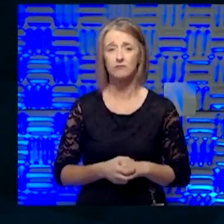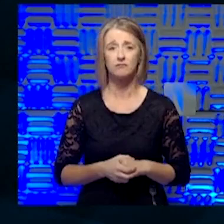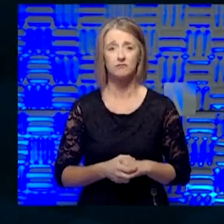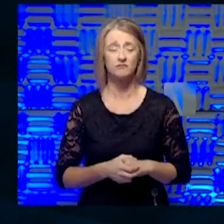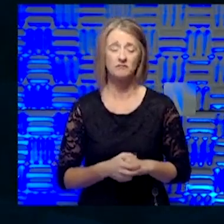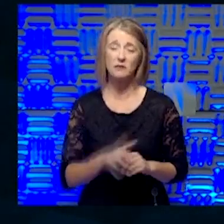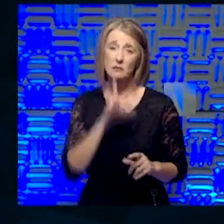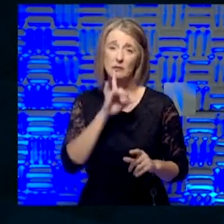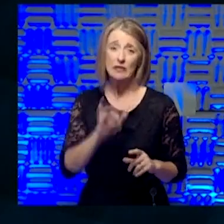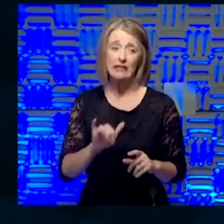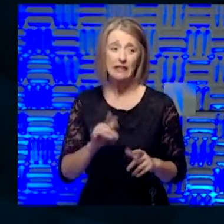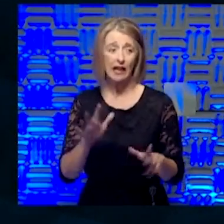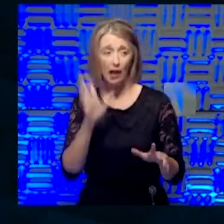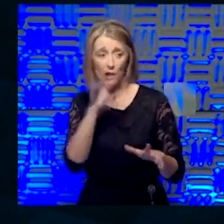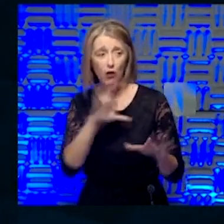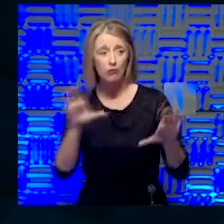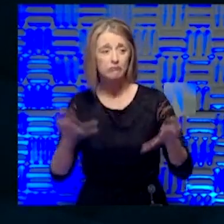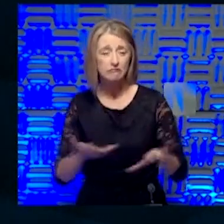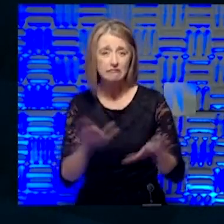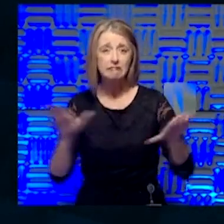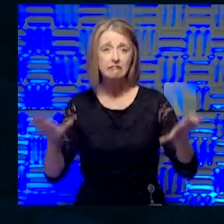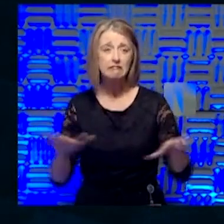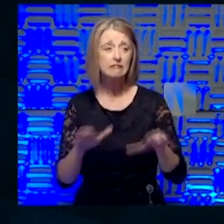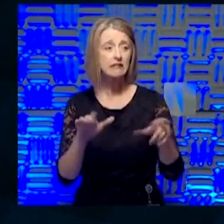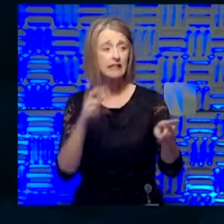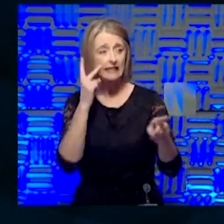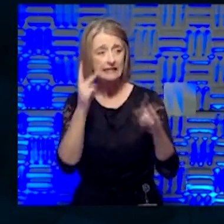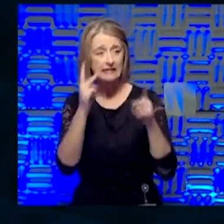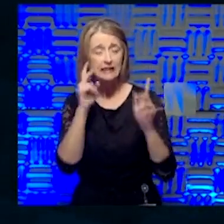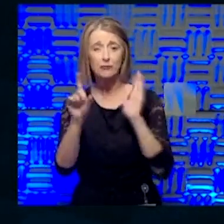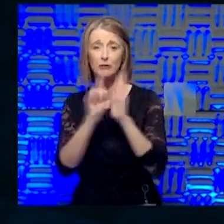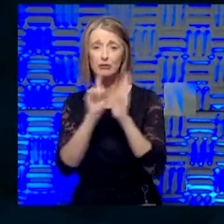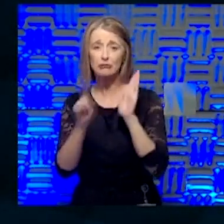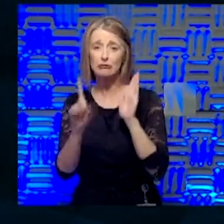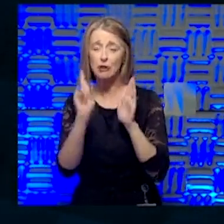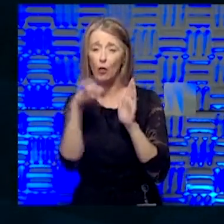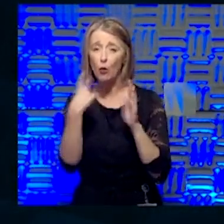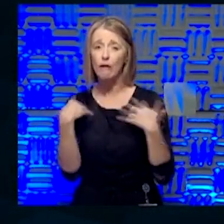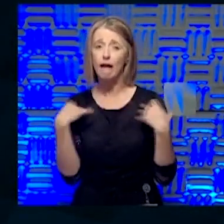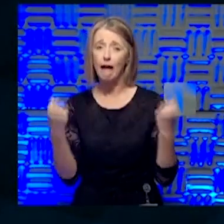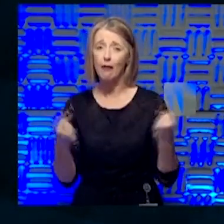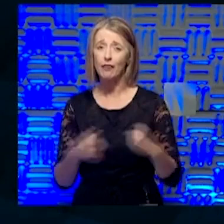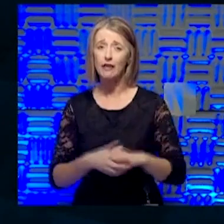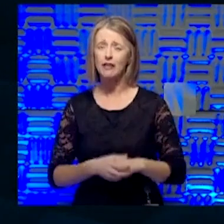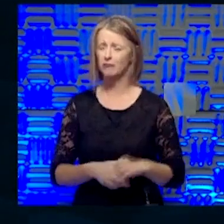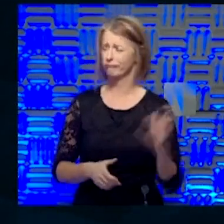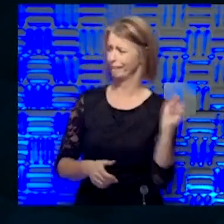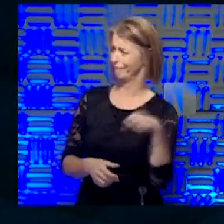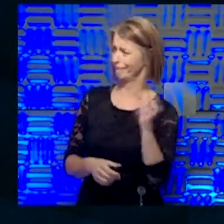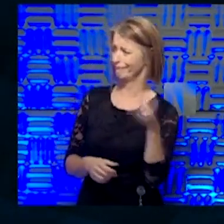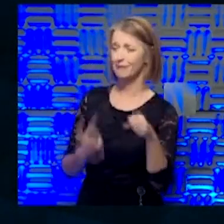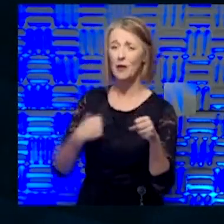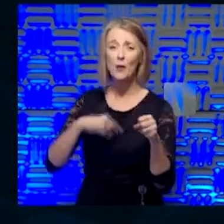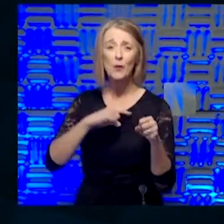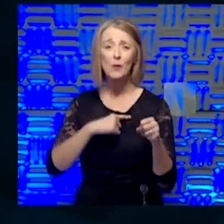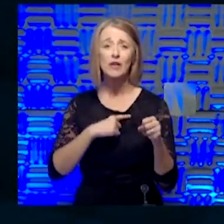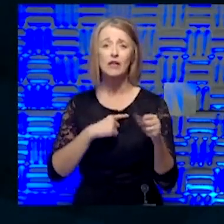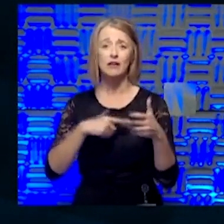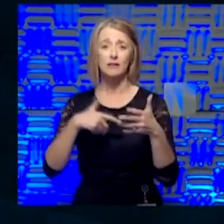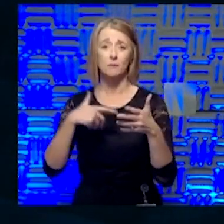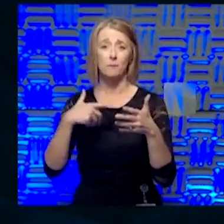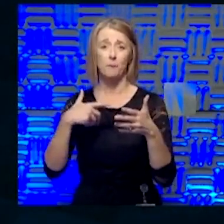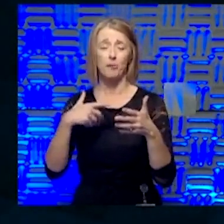you guys are pretty active out there, and you were out there at theater and all those things. Oh yeah, we